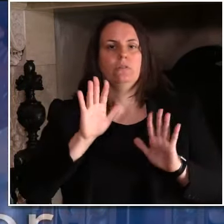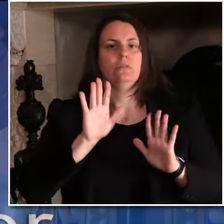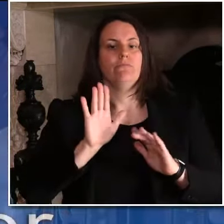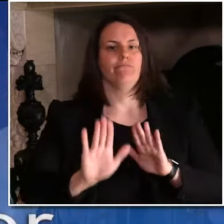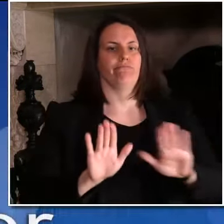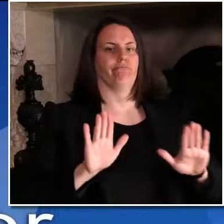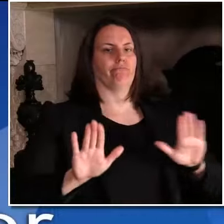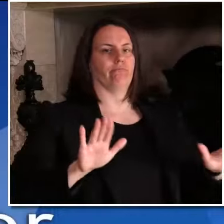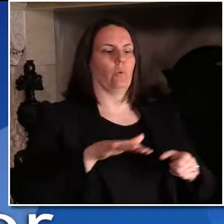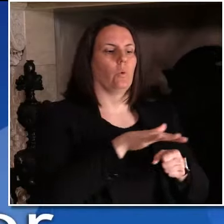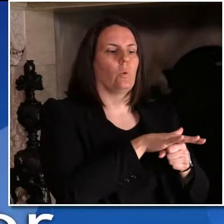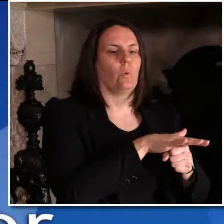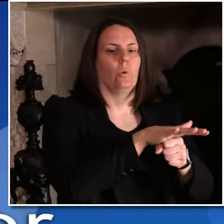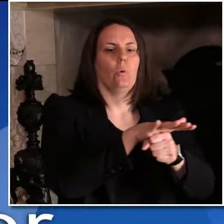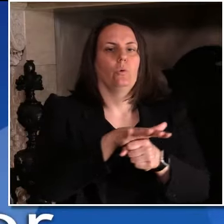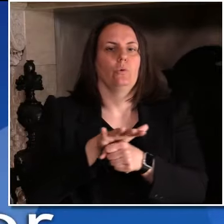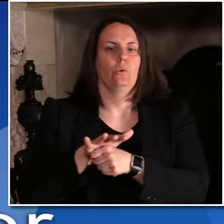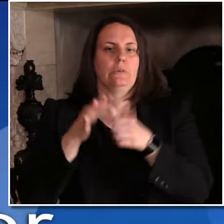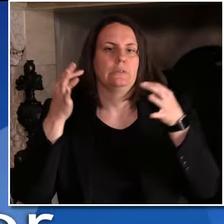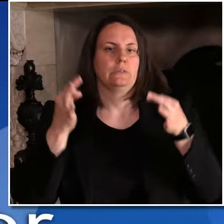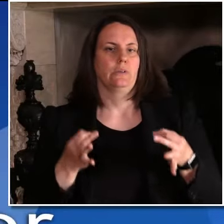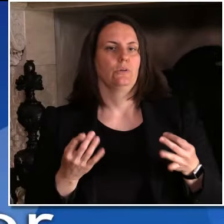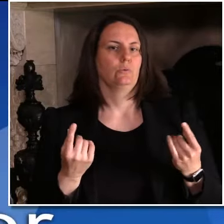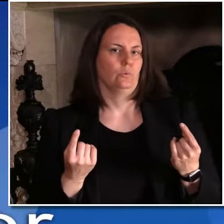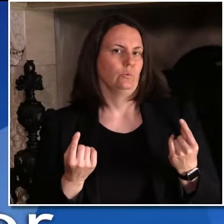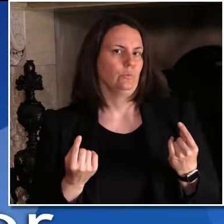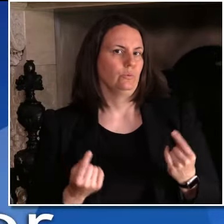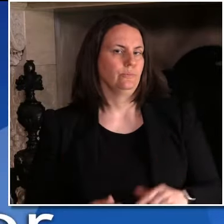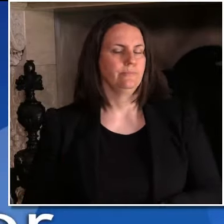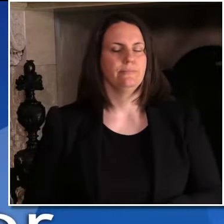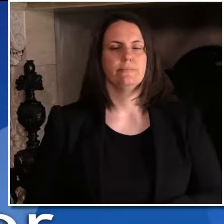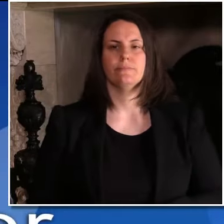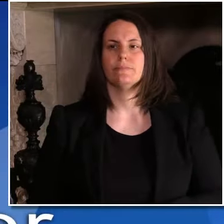Now to WKOW TV in Madison.